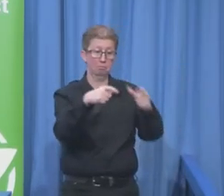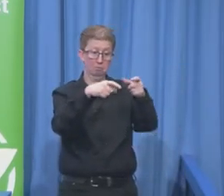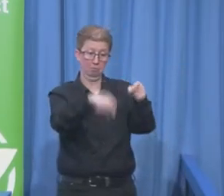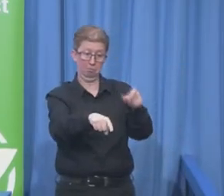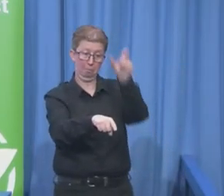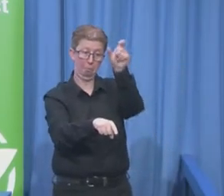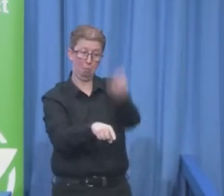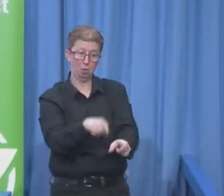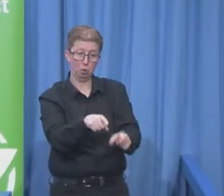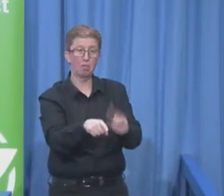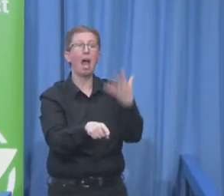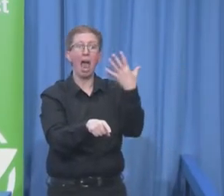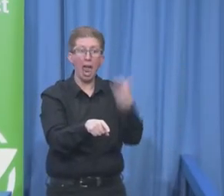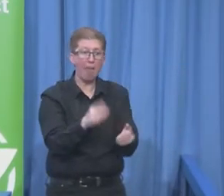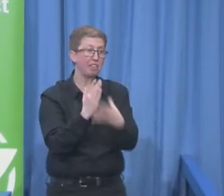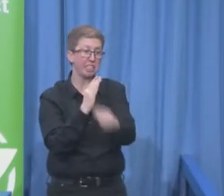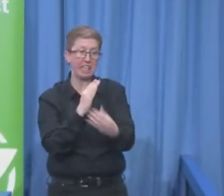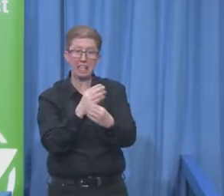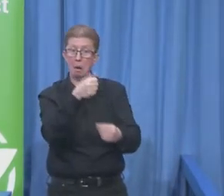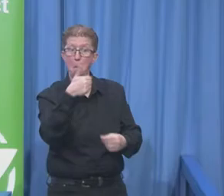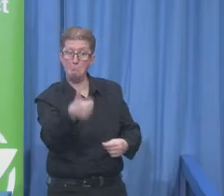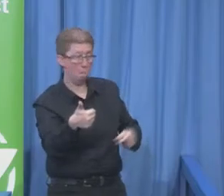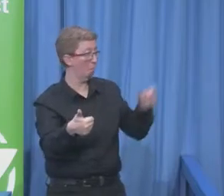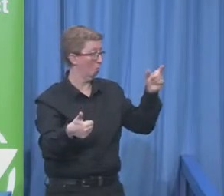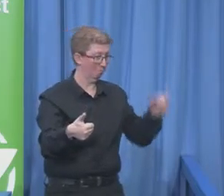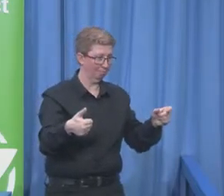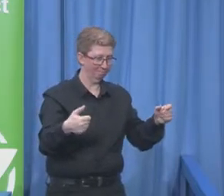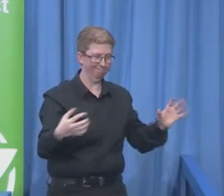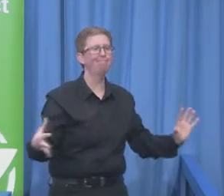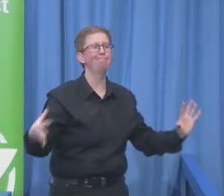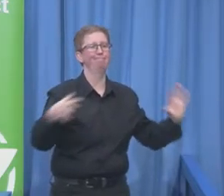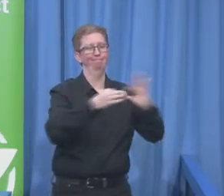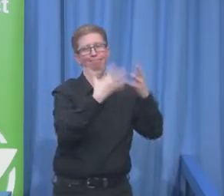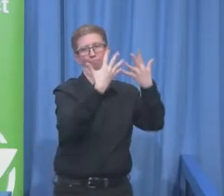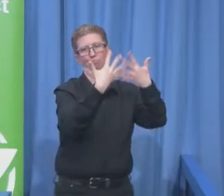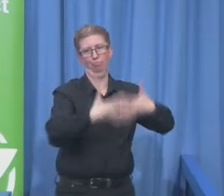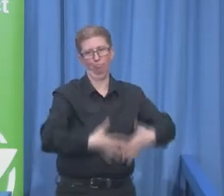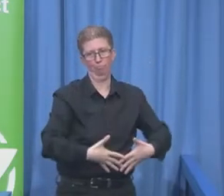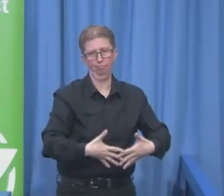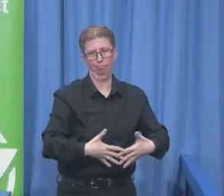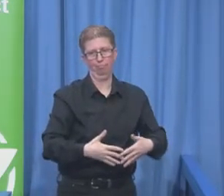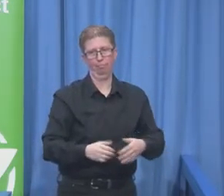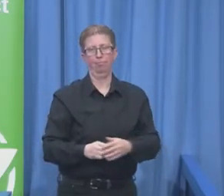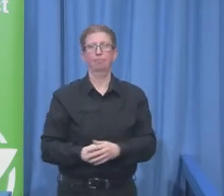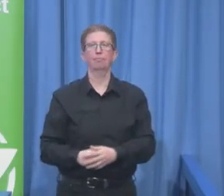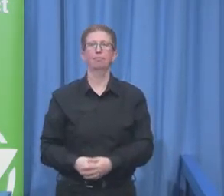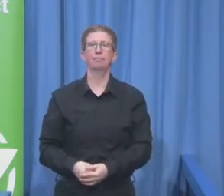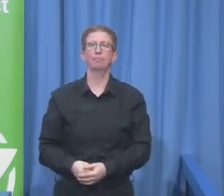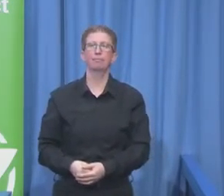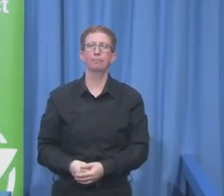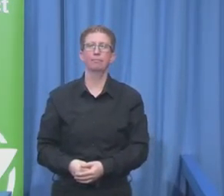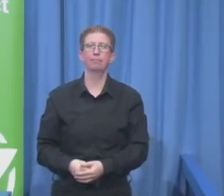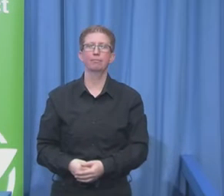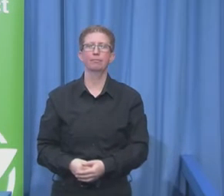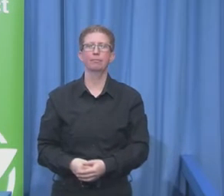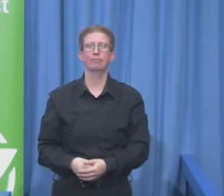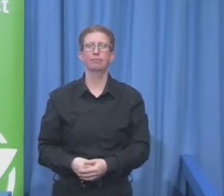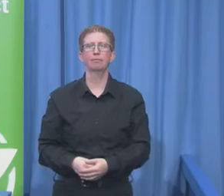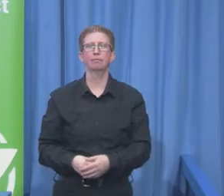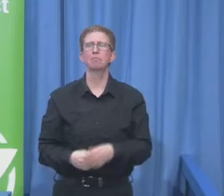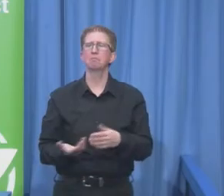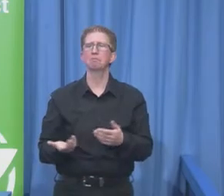core part of our work, I think it's not just sufficient to have a diverse team. We also need to look at